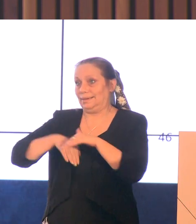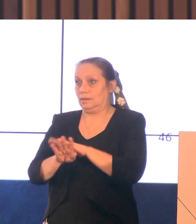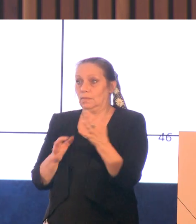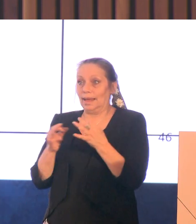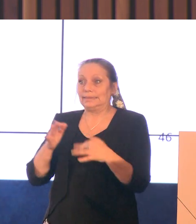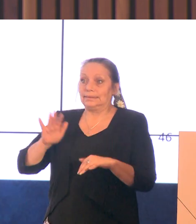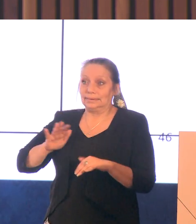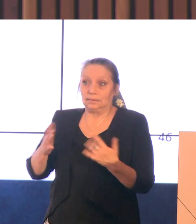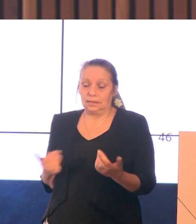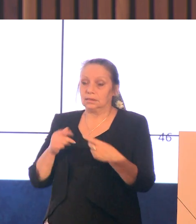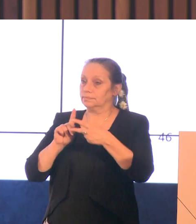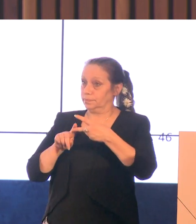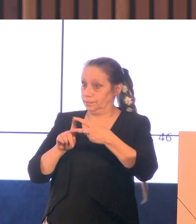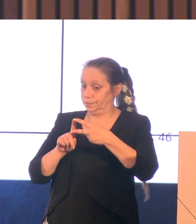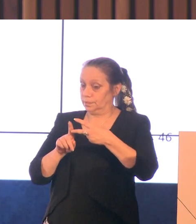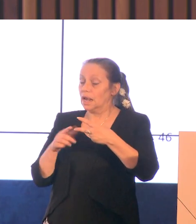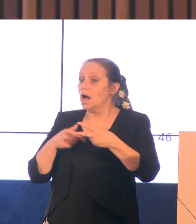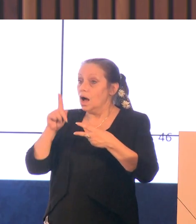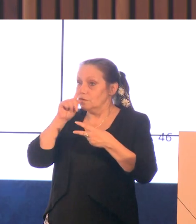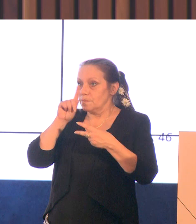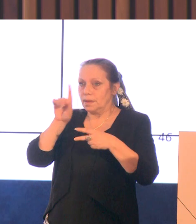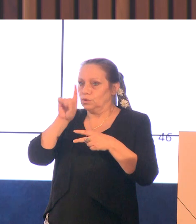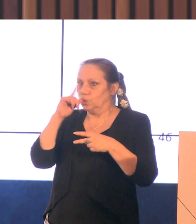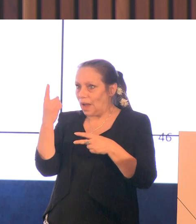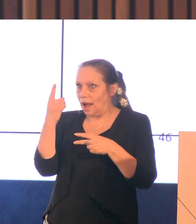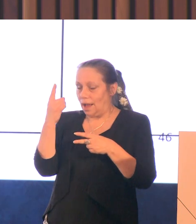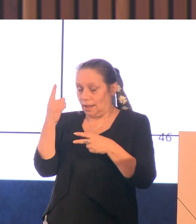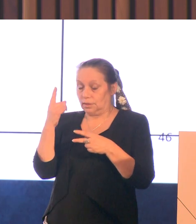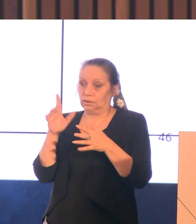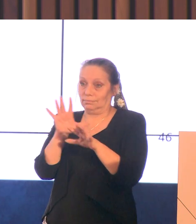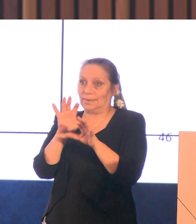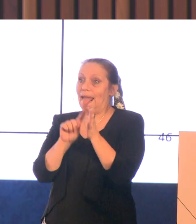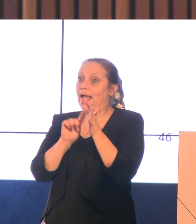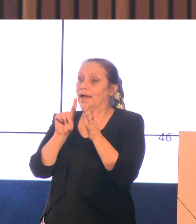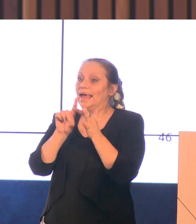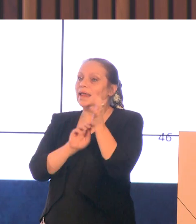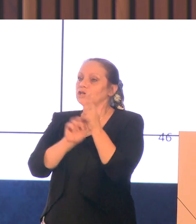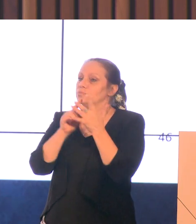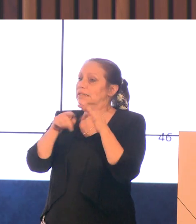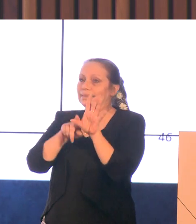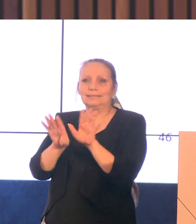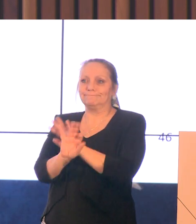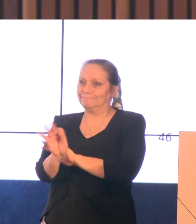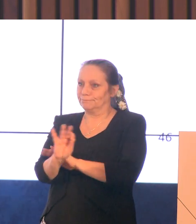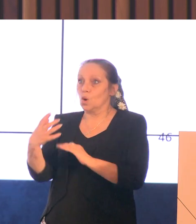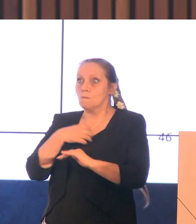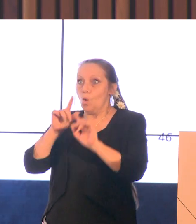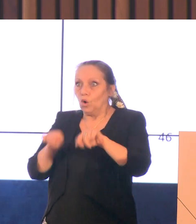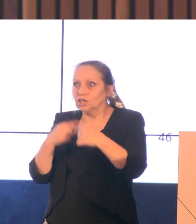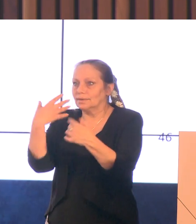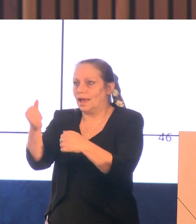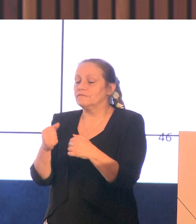plans. Second, for those not eligible for the NDIS, there are even greater challenges, as